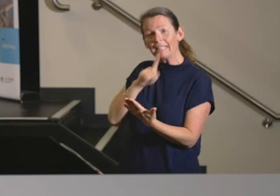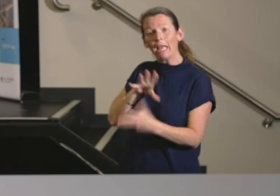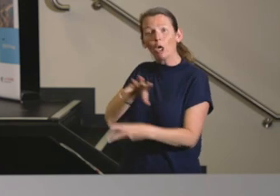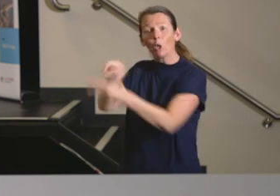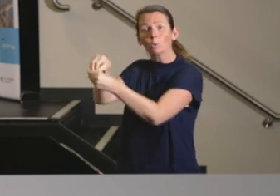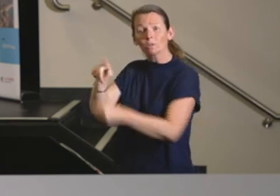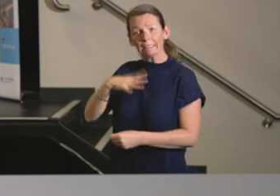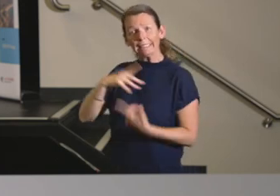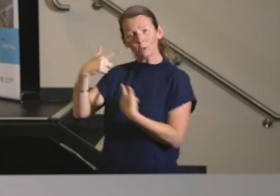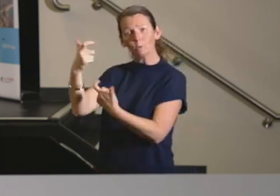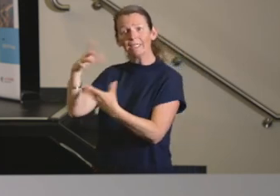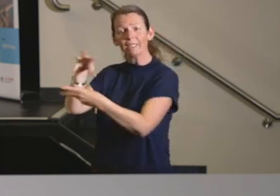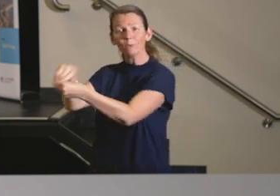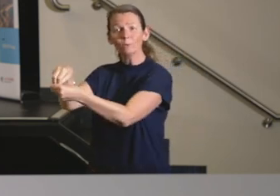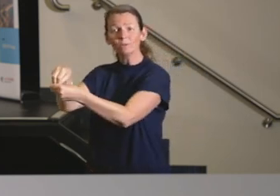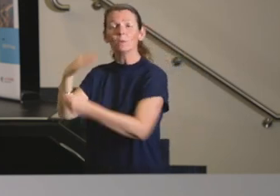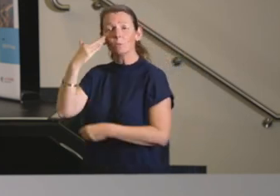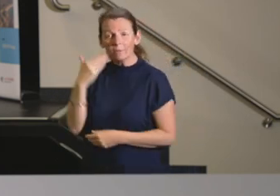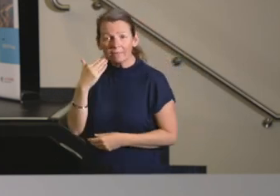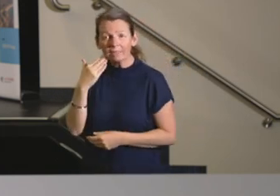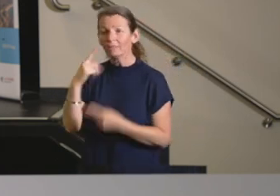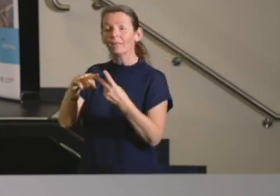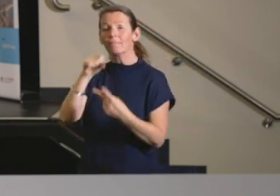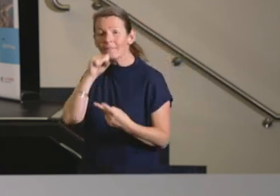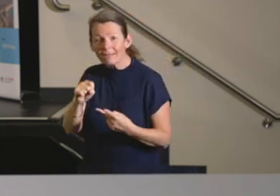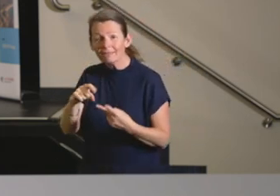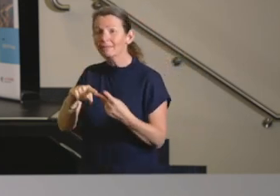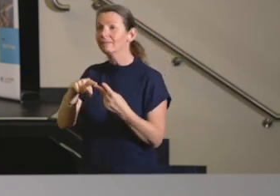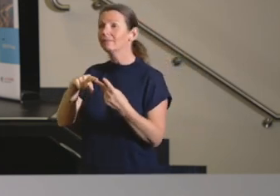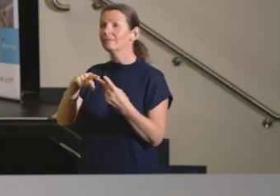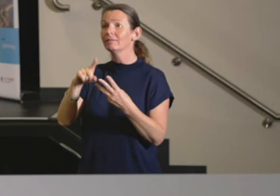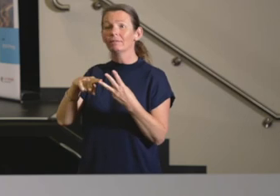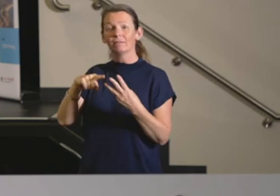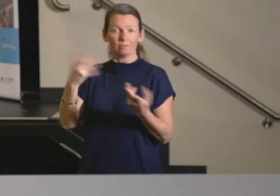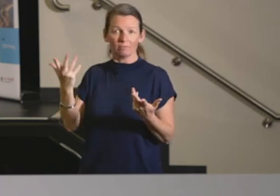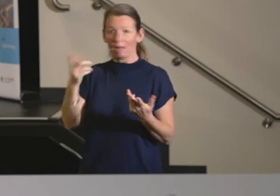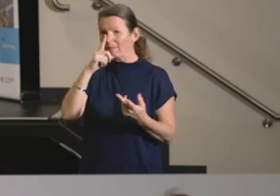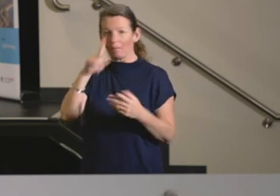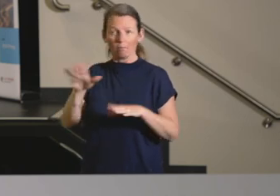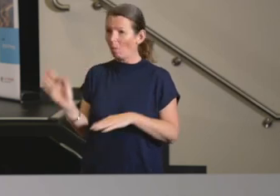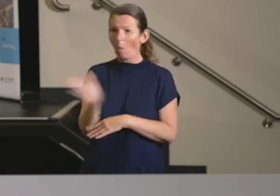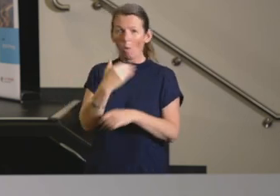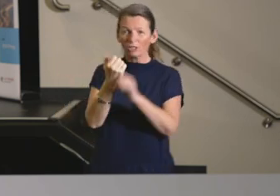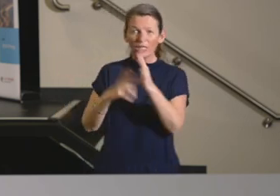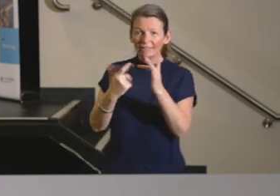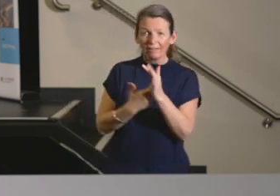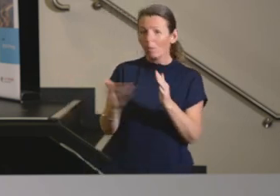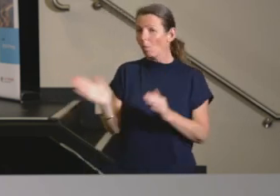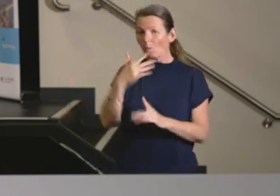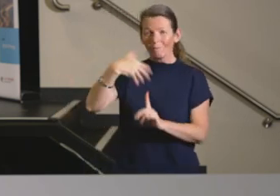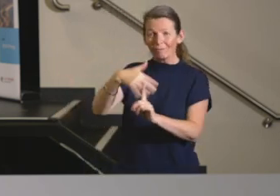inclusive of, you know, women, men, people of all genders, different background. So